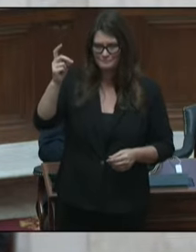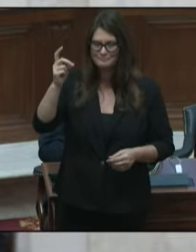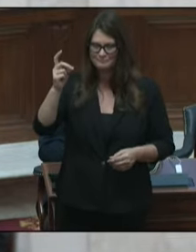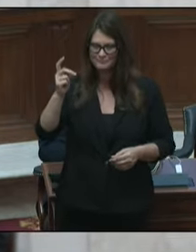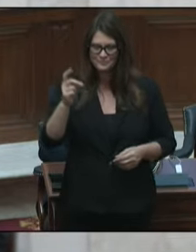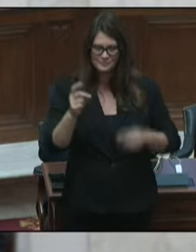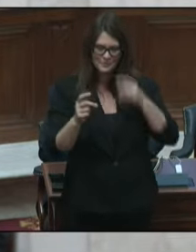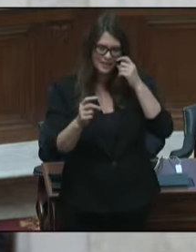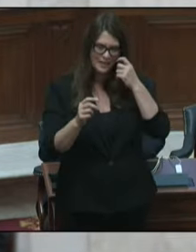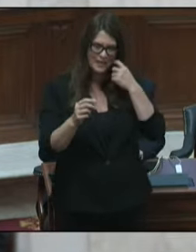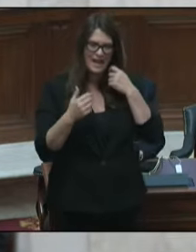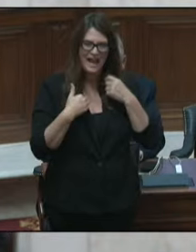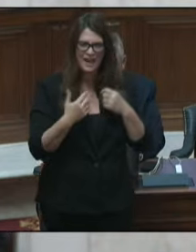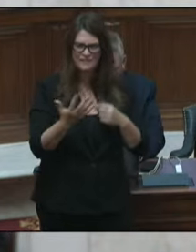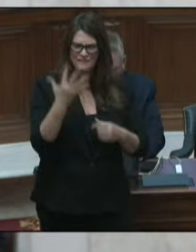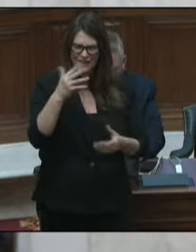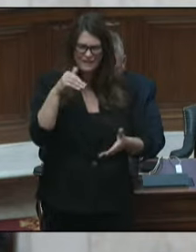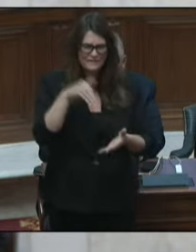know, there's been